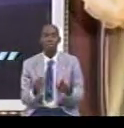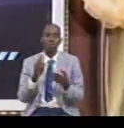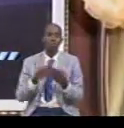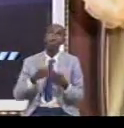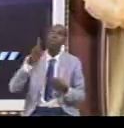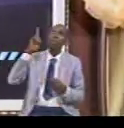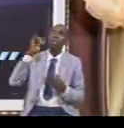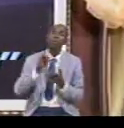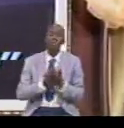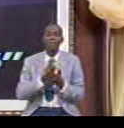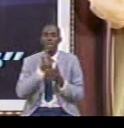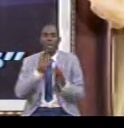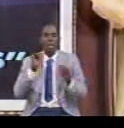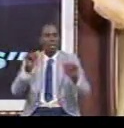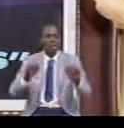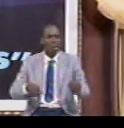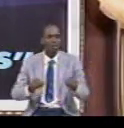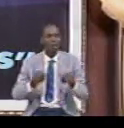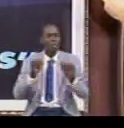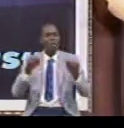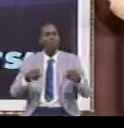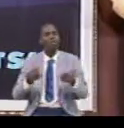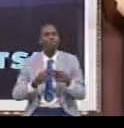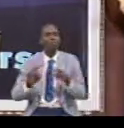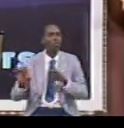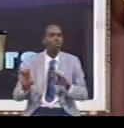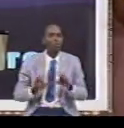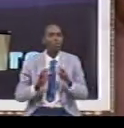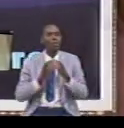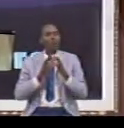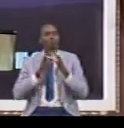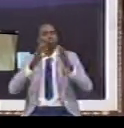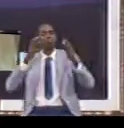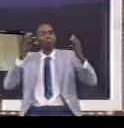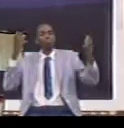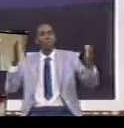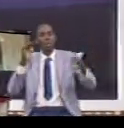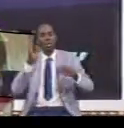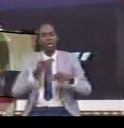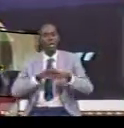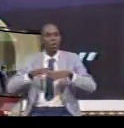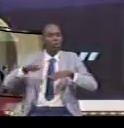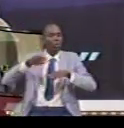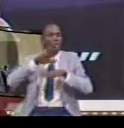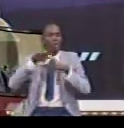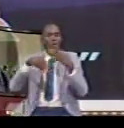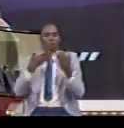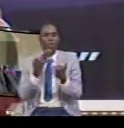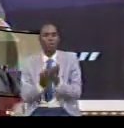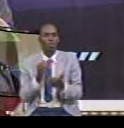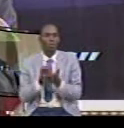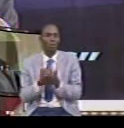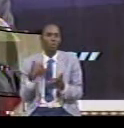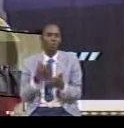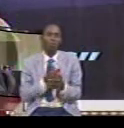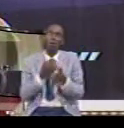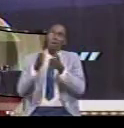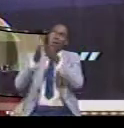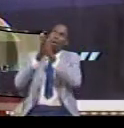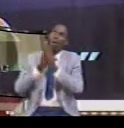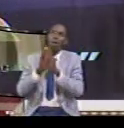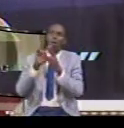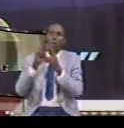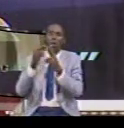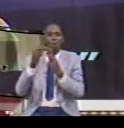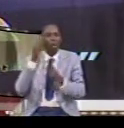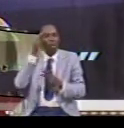unto him that is able to do exceeding abundantly above all that we ask or